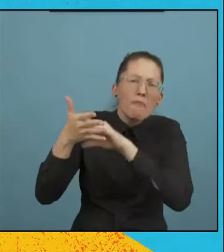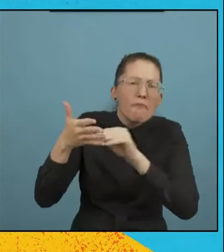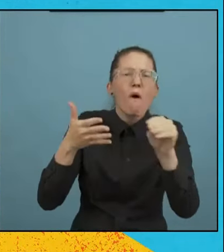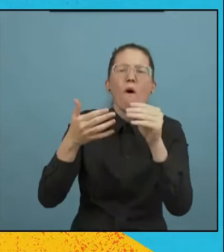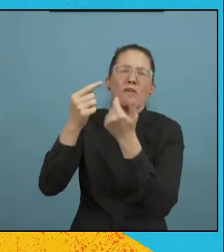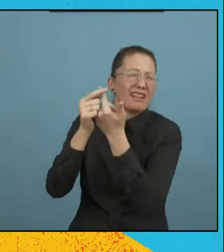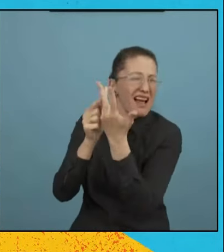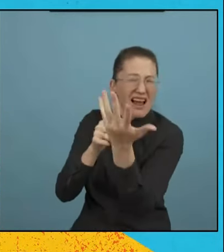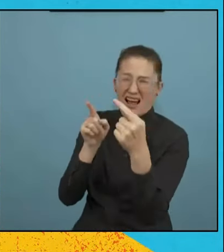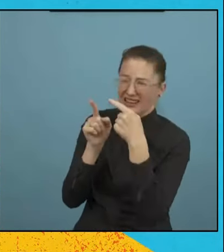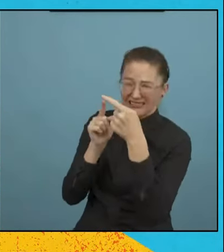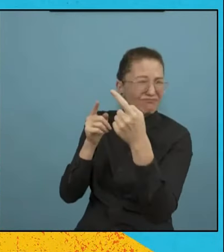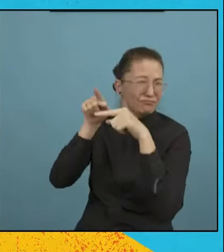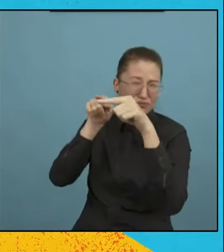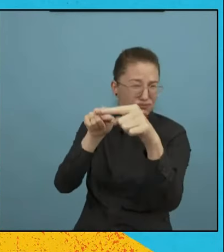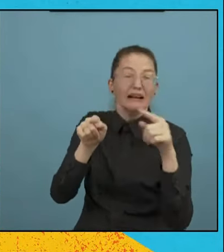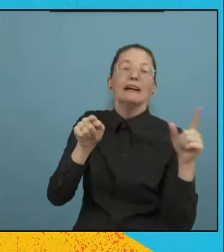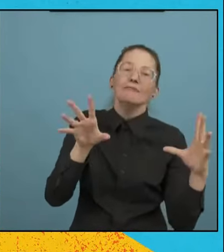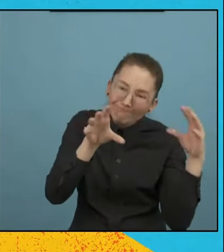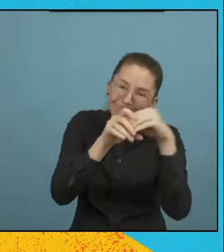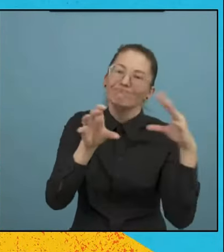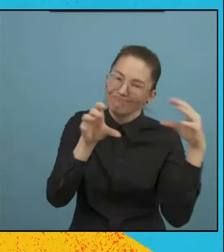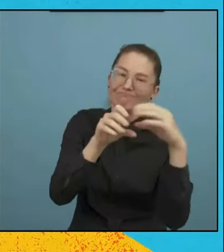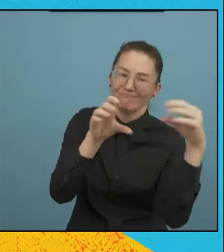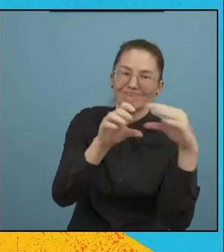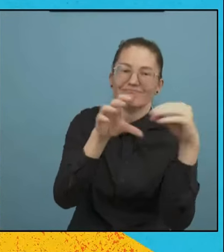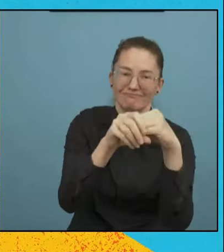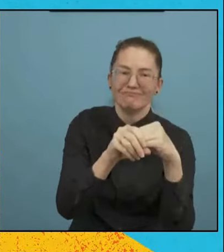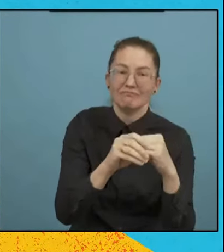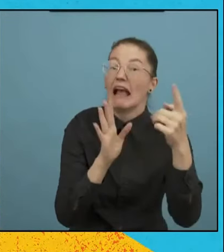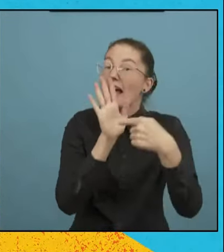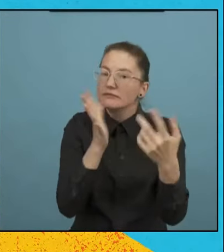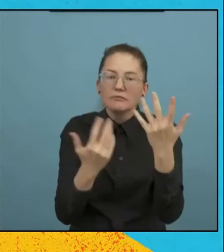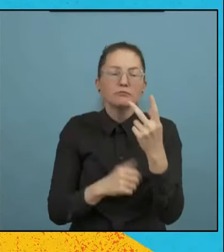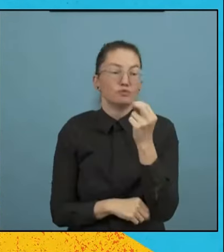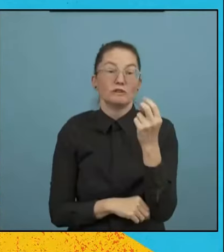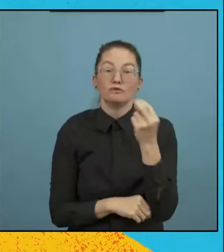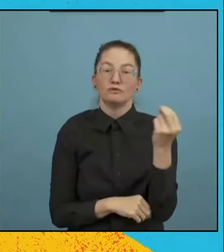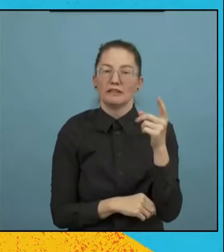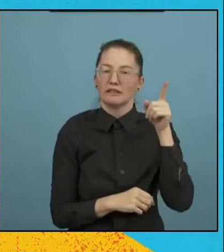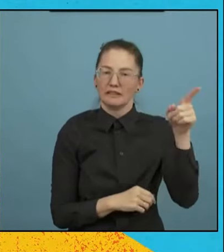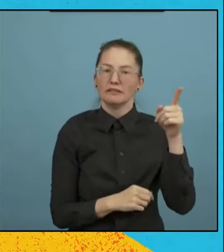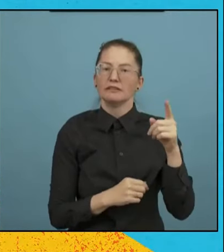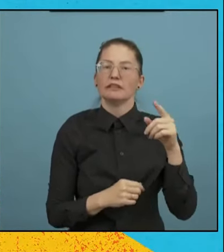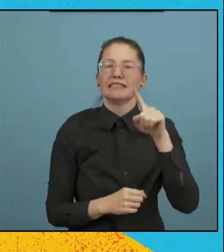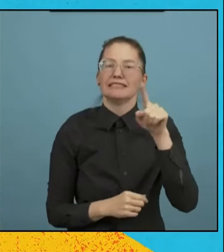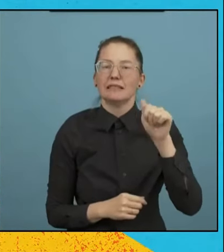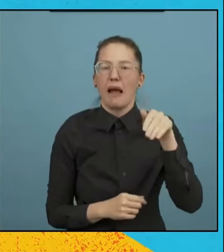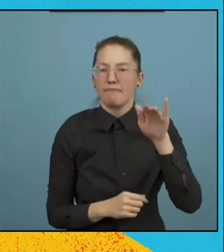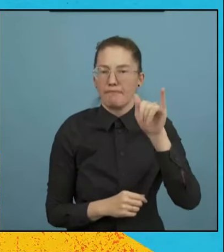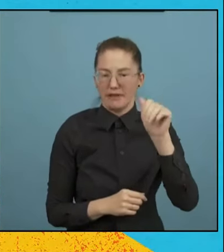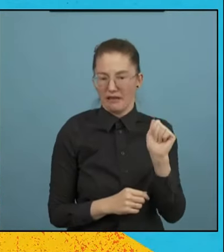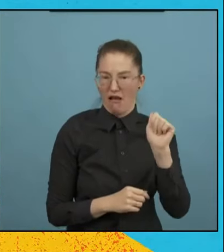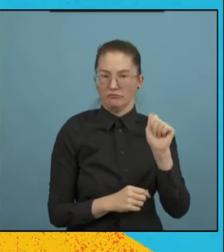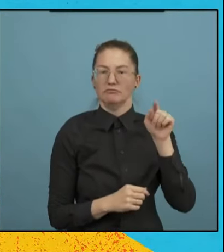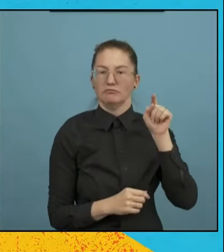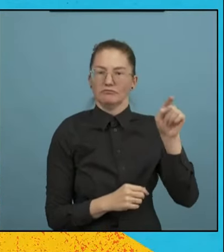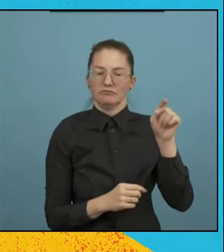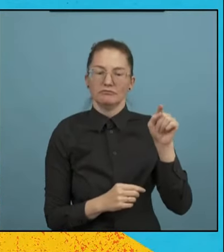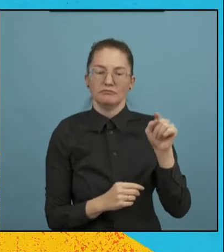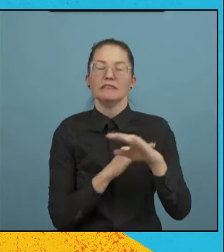formal platform for children and young people to engage with the UN on the sustainable development. However, such mechanism